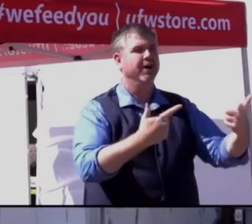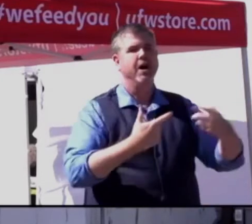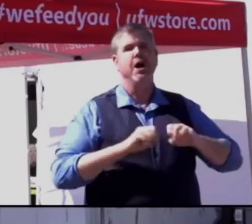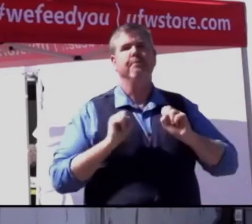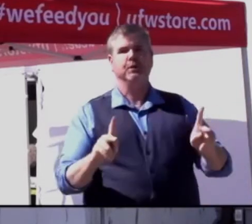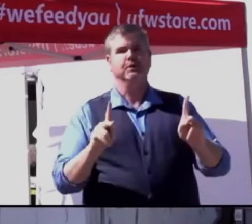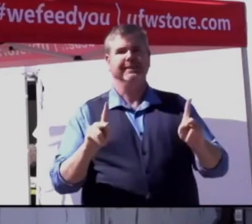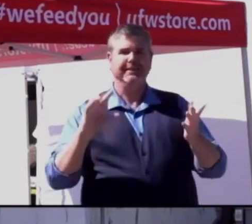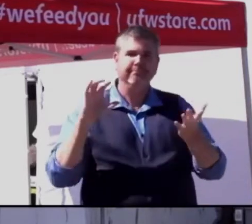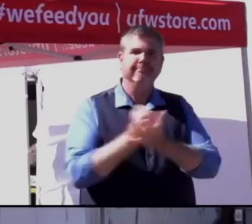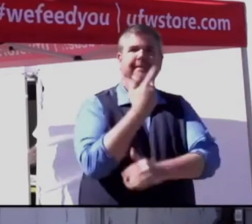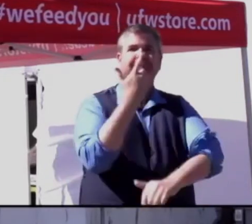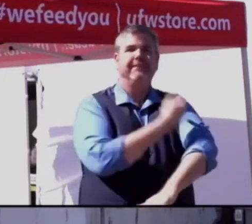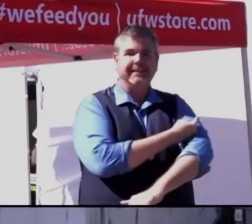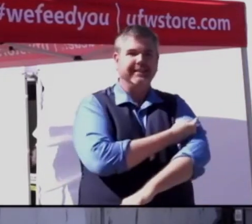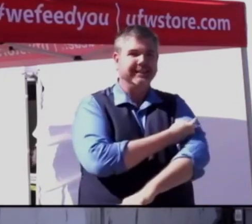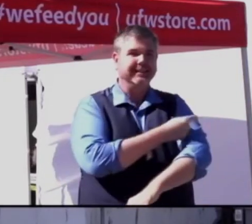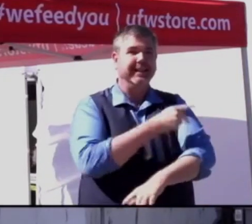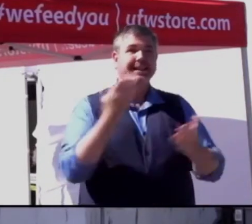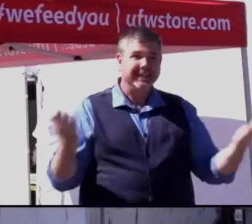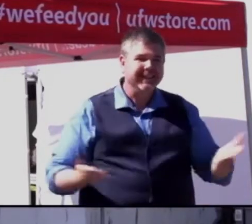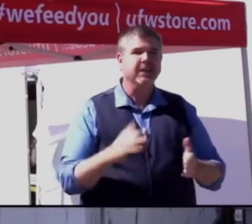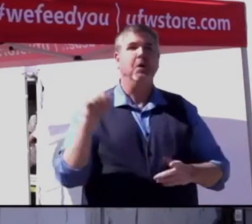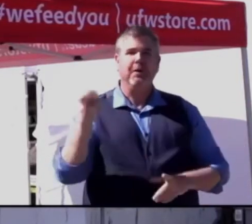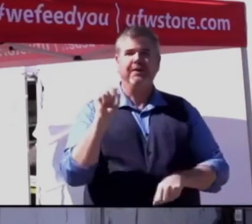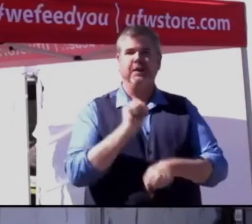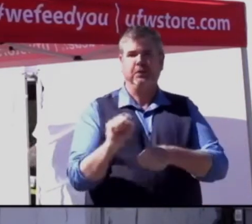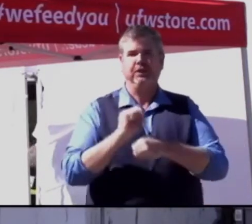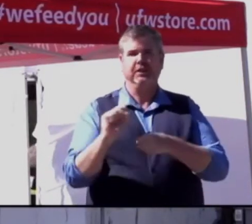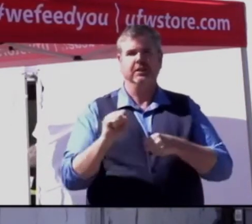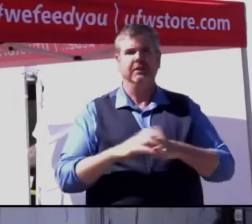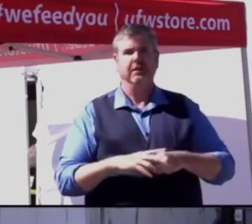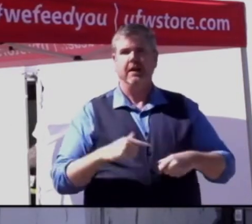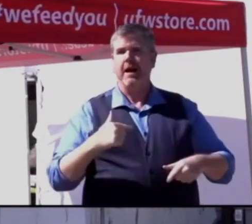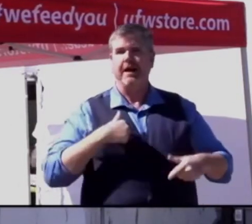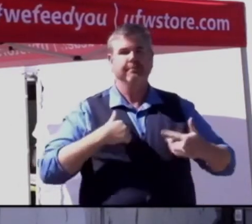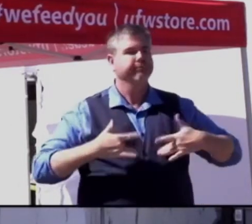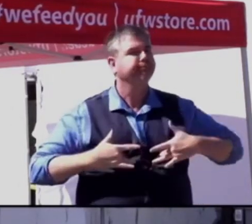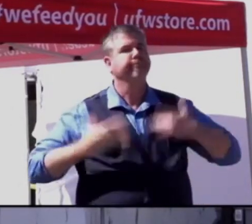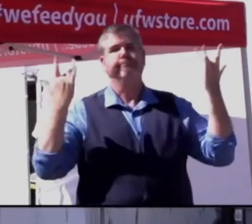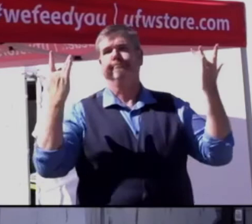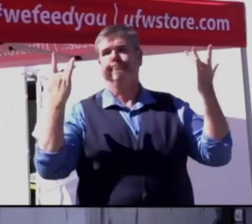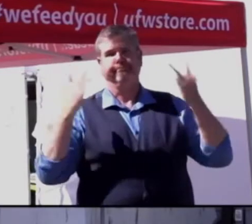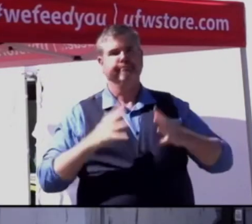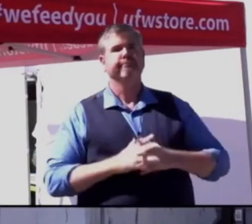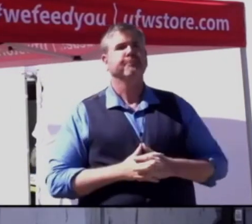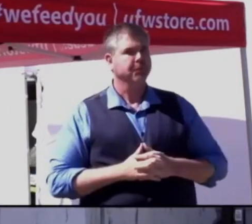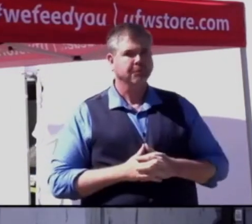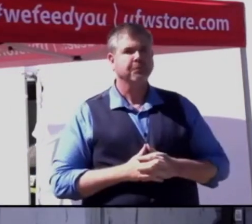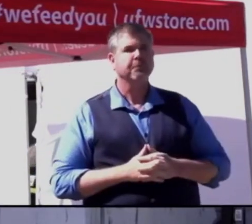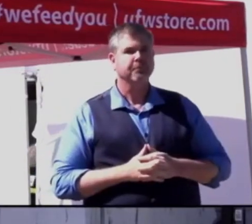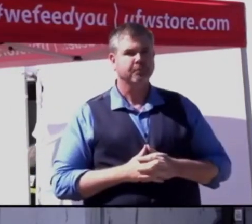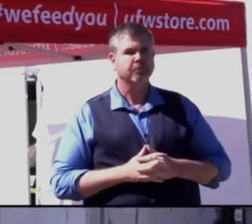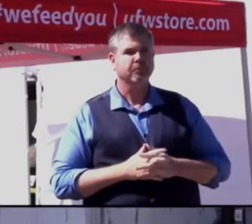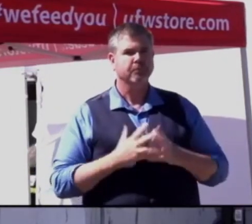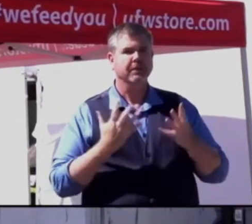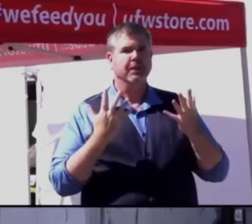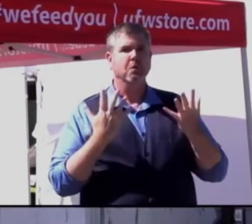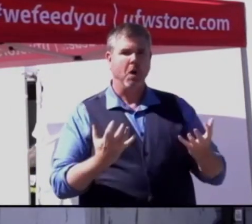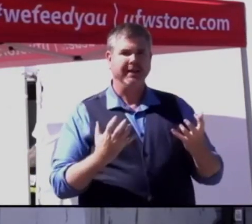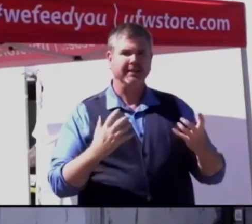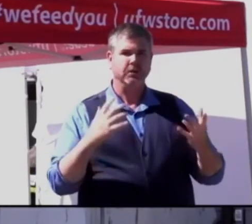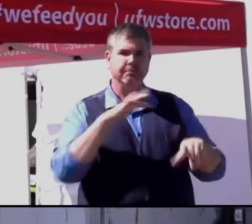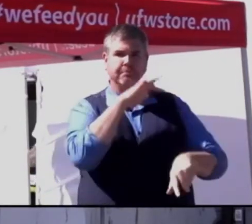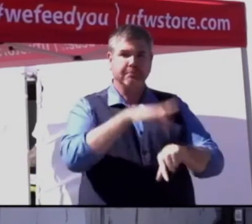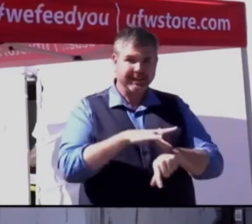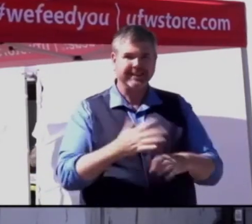work, that makes me so happy. So I actually wanted to be here today for many,